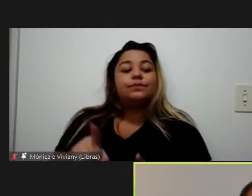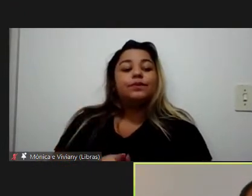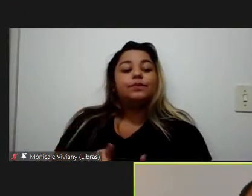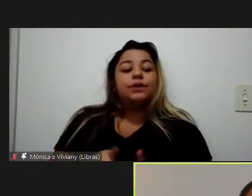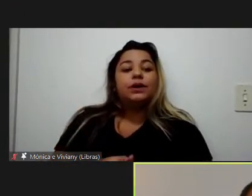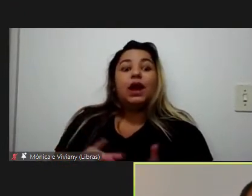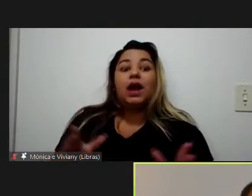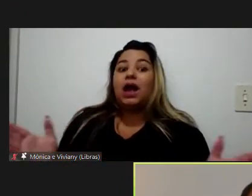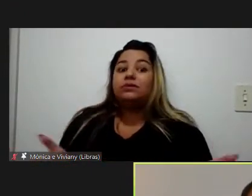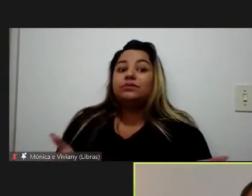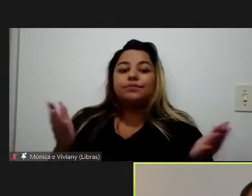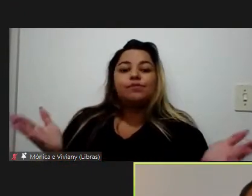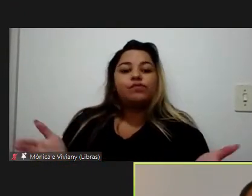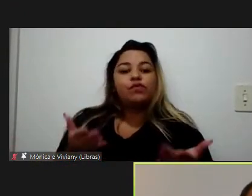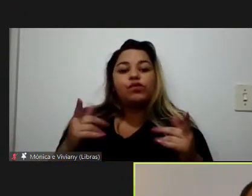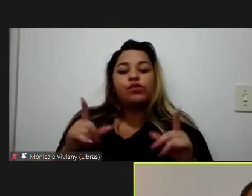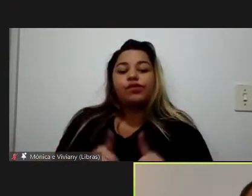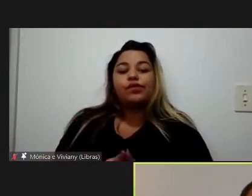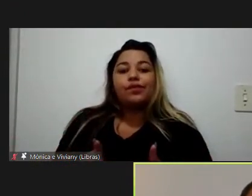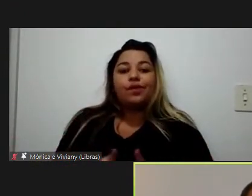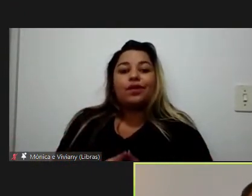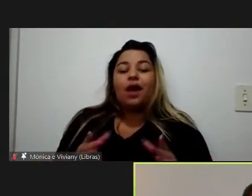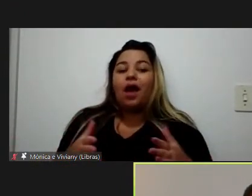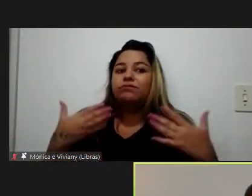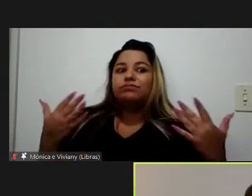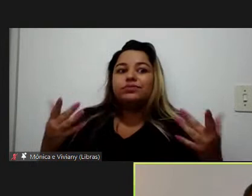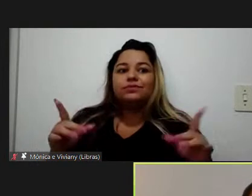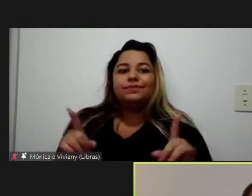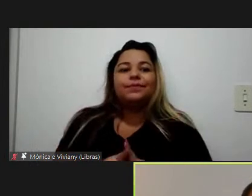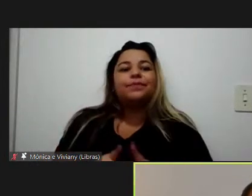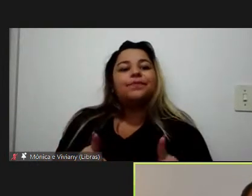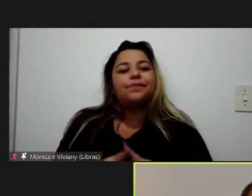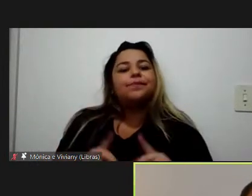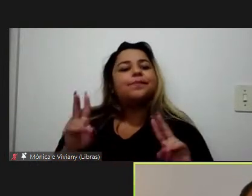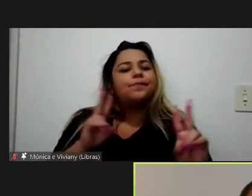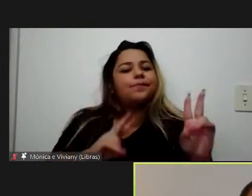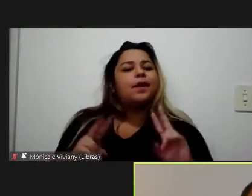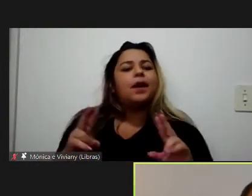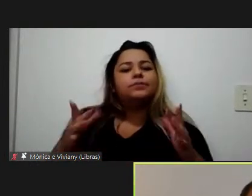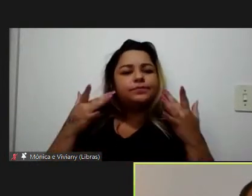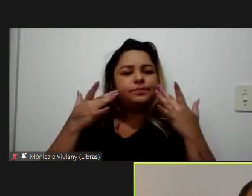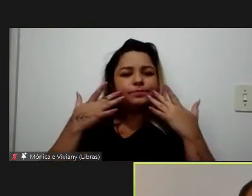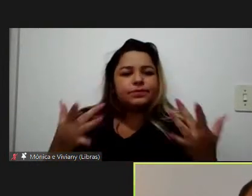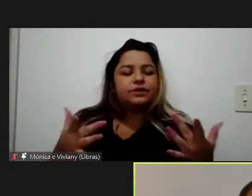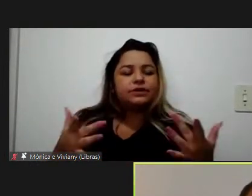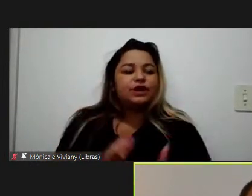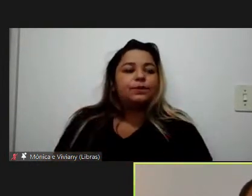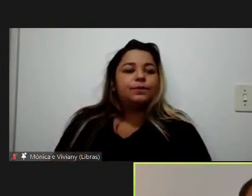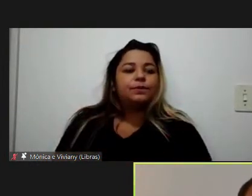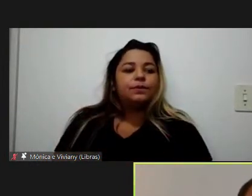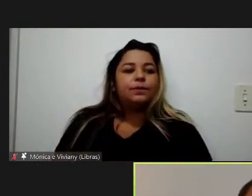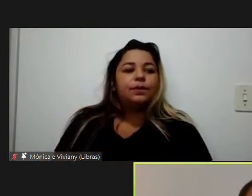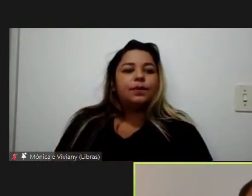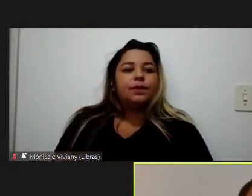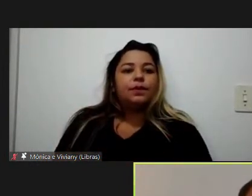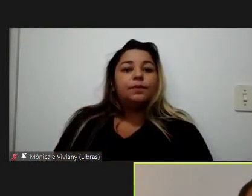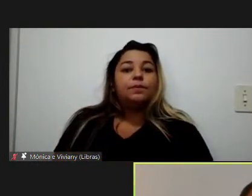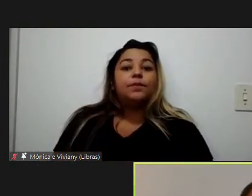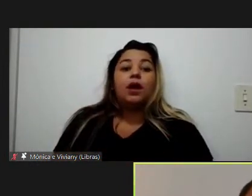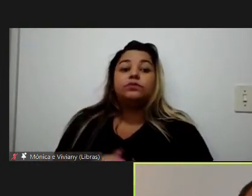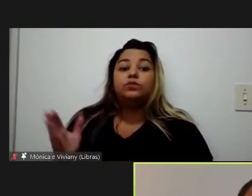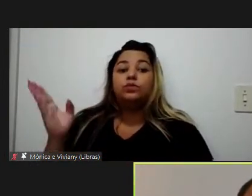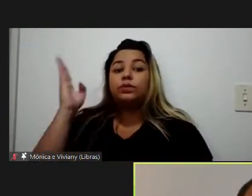two short presentations on the situation in Brazil. It's really impressive to